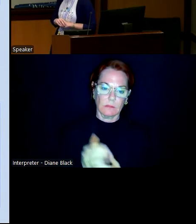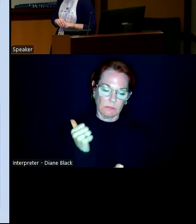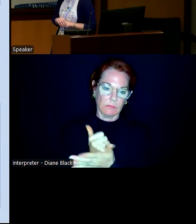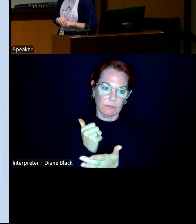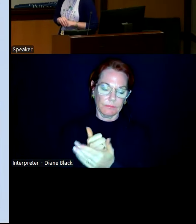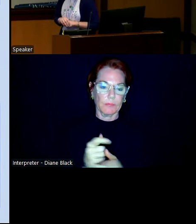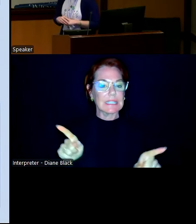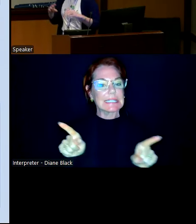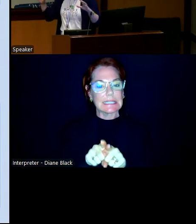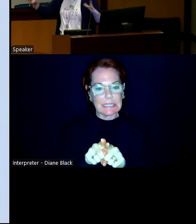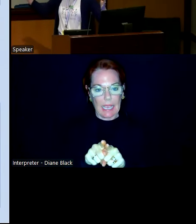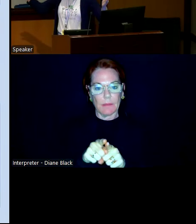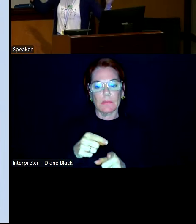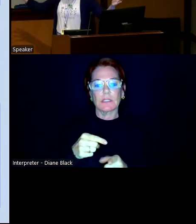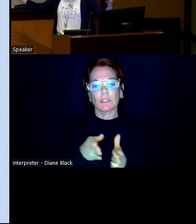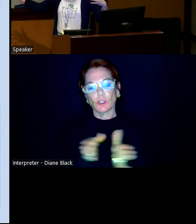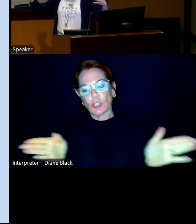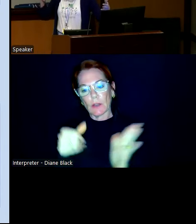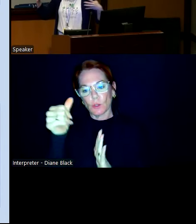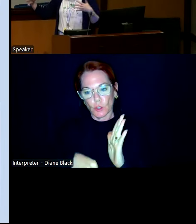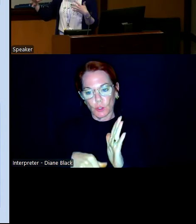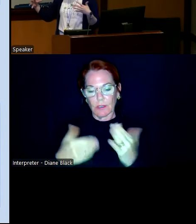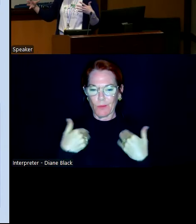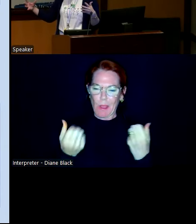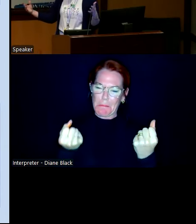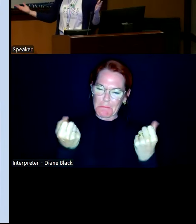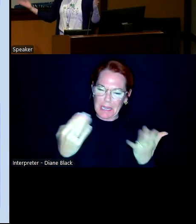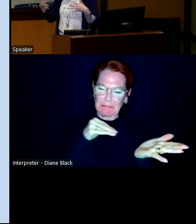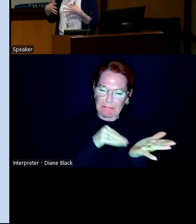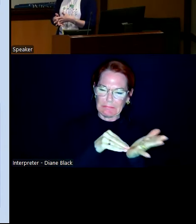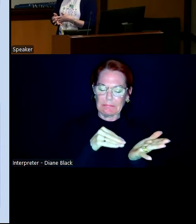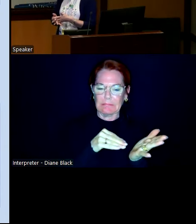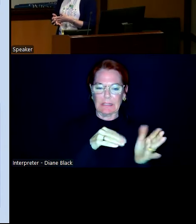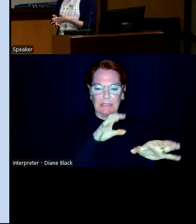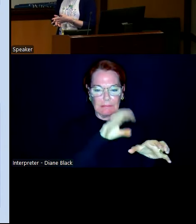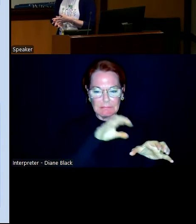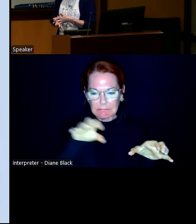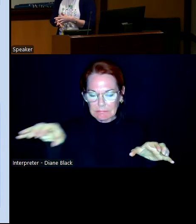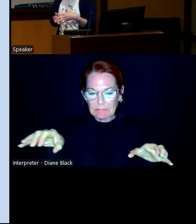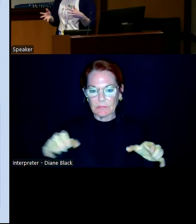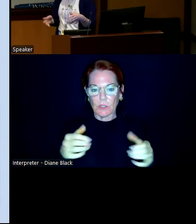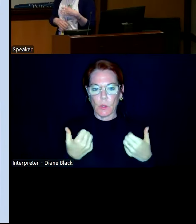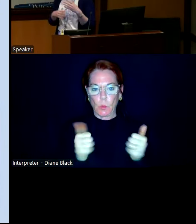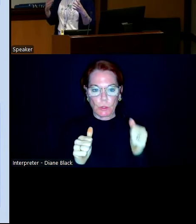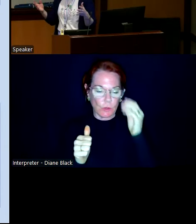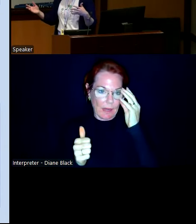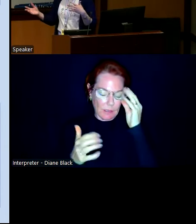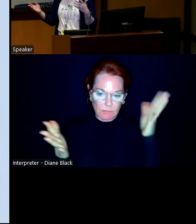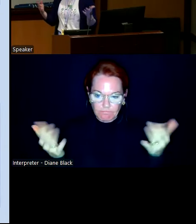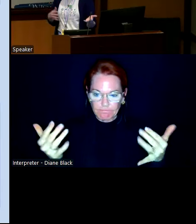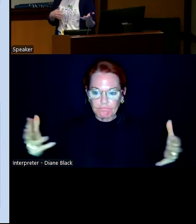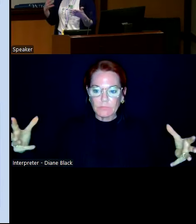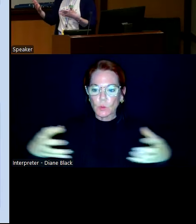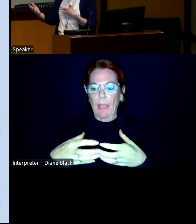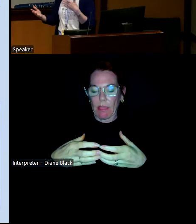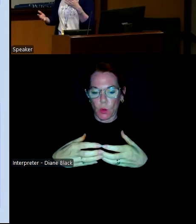Same thing with general surgery. We have all of these surgeons in different pockets and we're trying to coordinate efforts and bring them together. So then